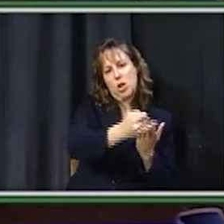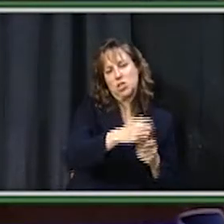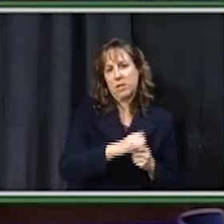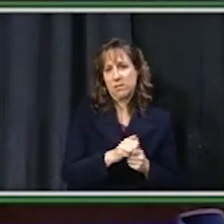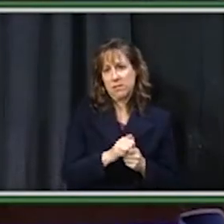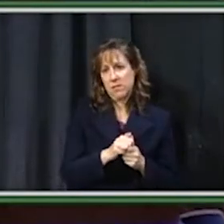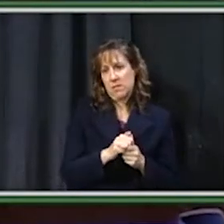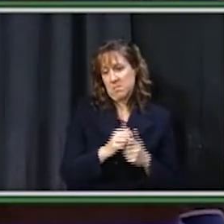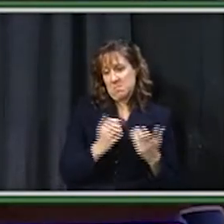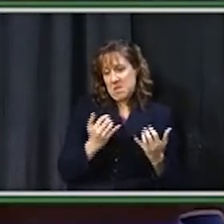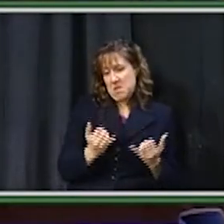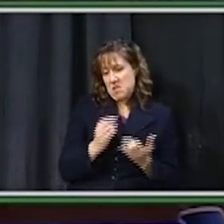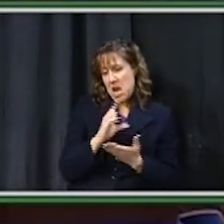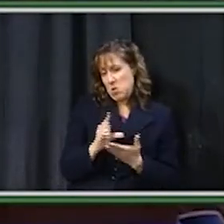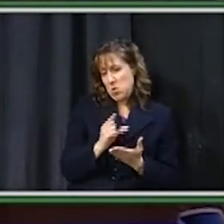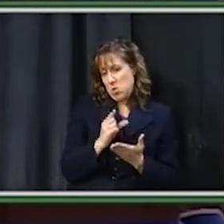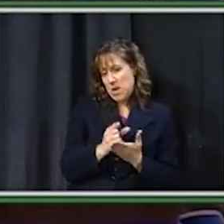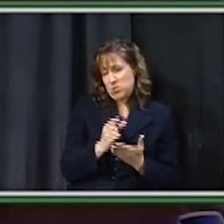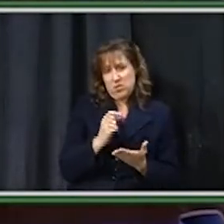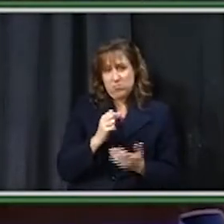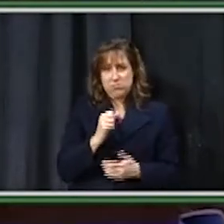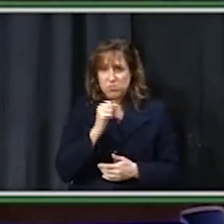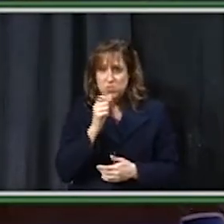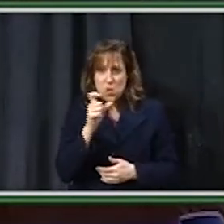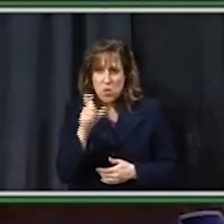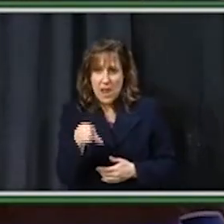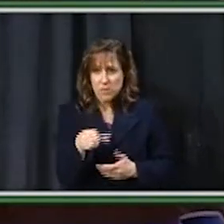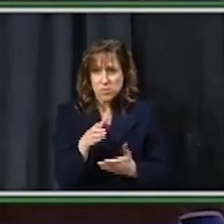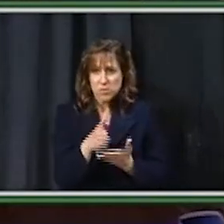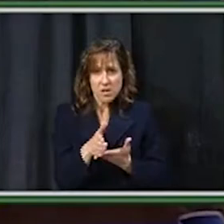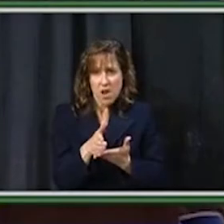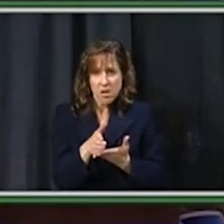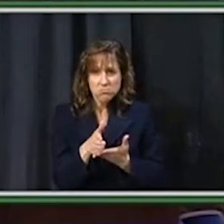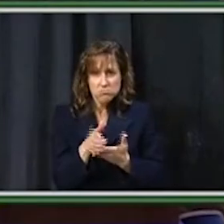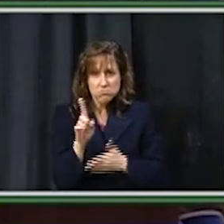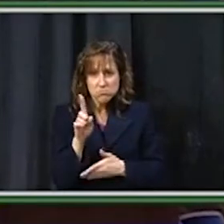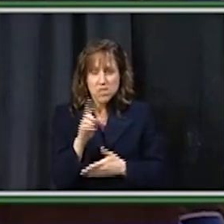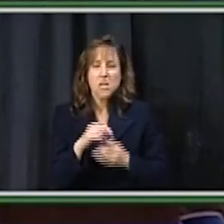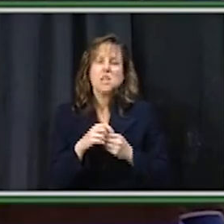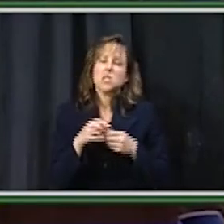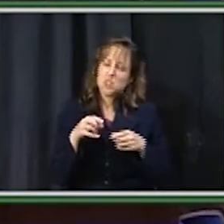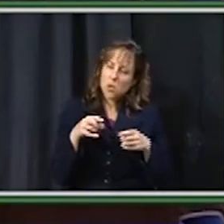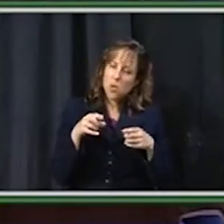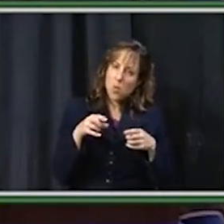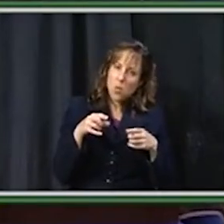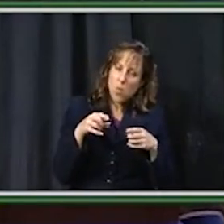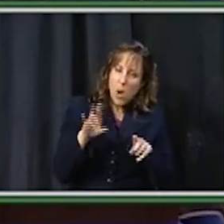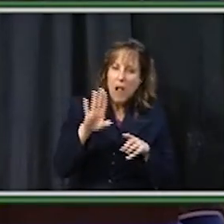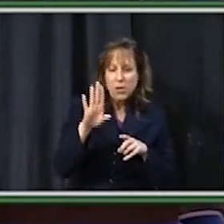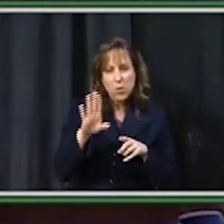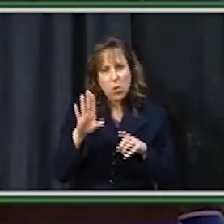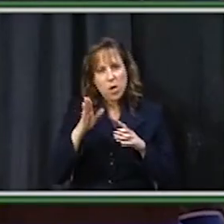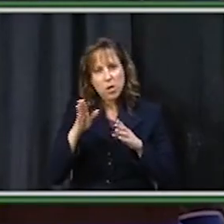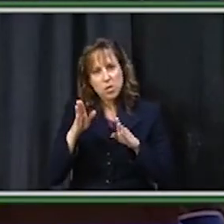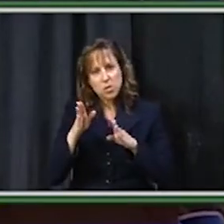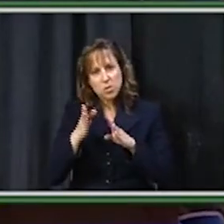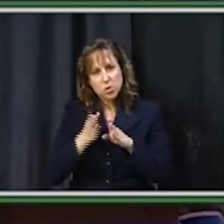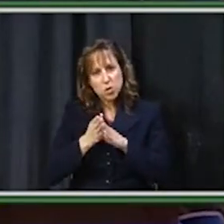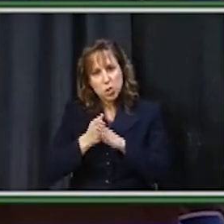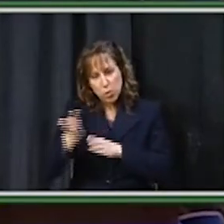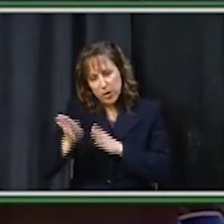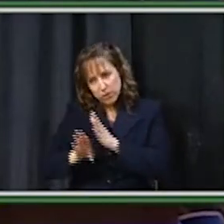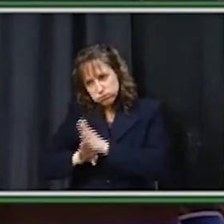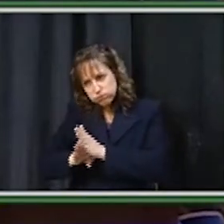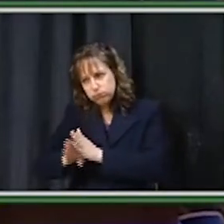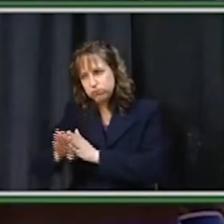to end just because you've reached this milestone in your life. So as you're succeeding in your careers or in the next stage